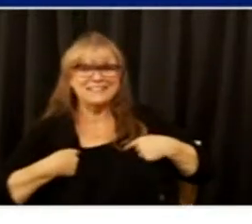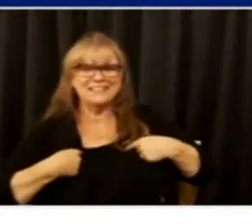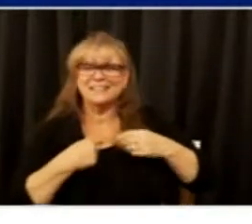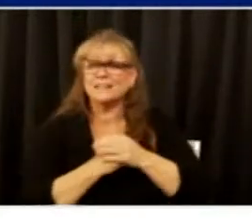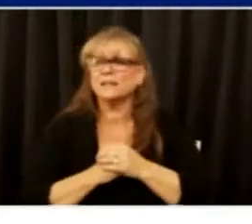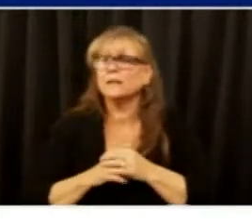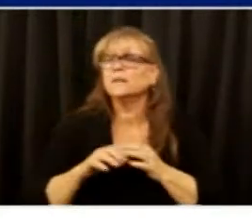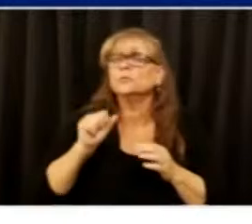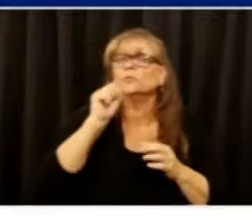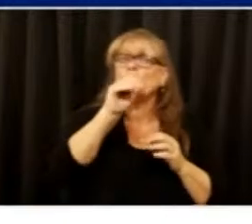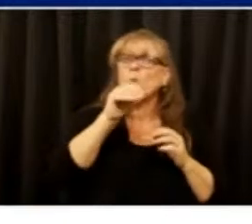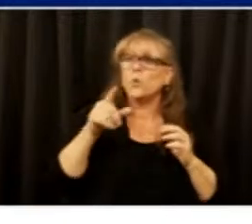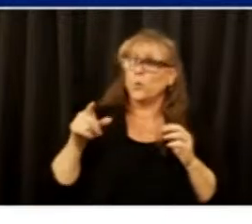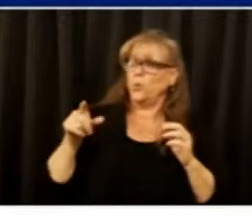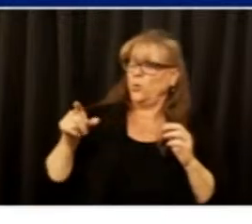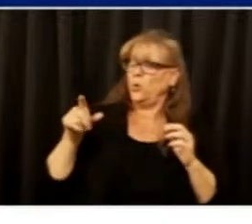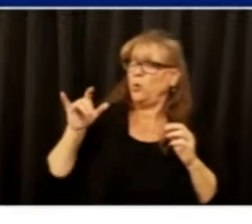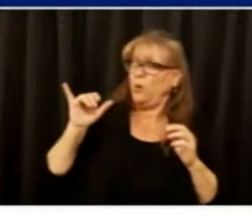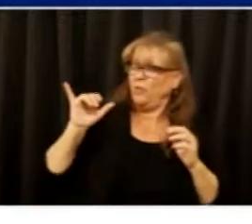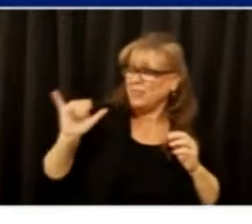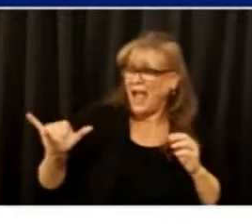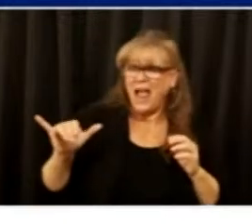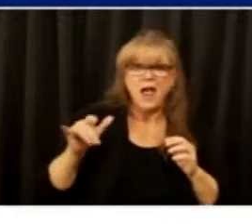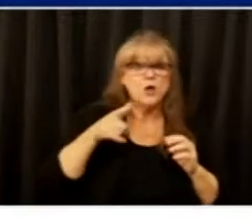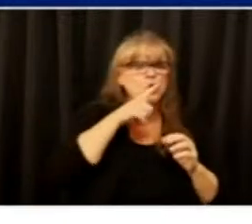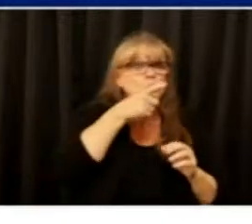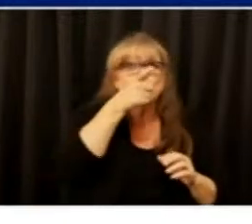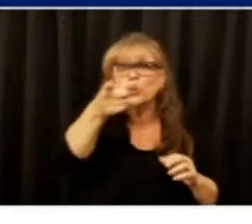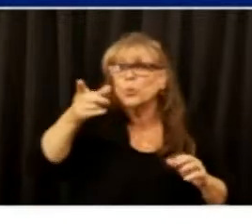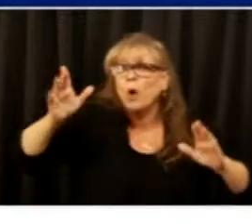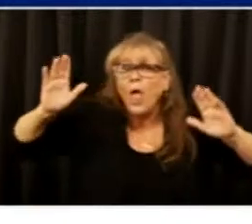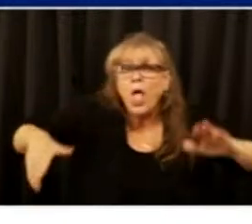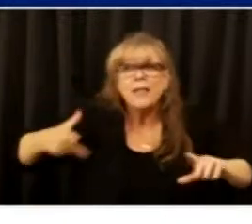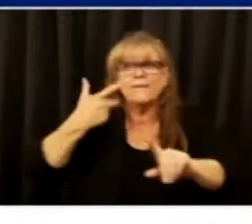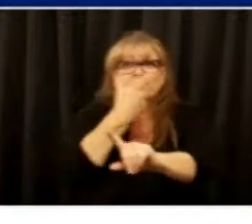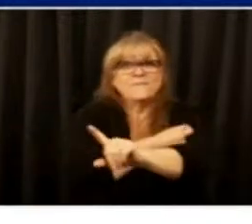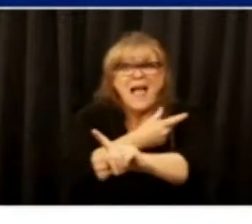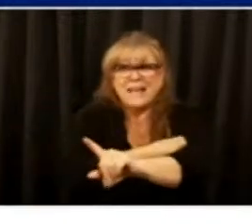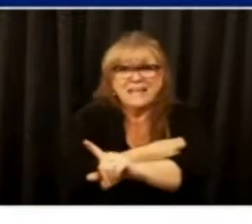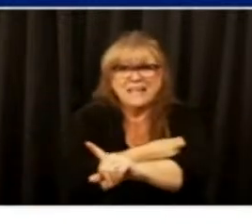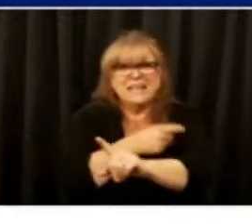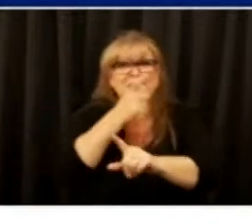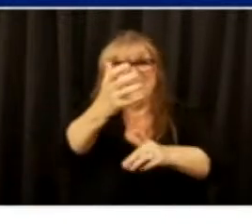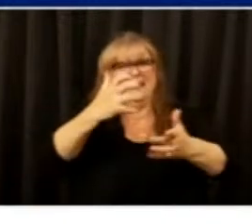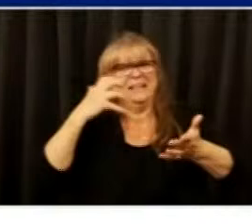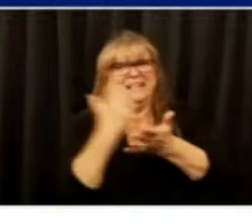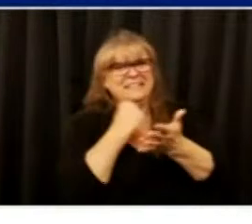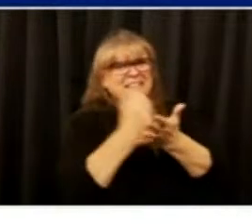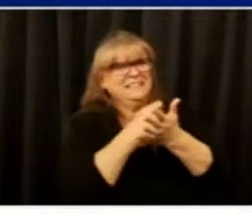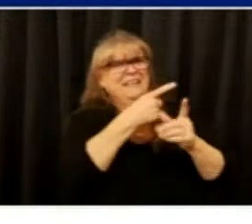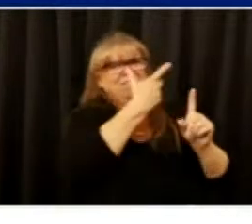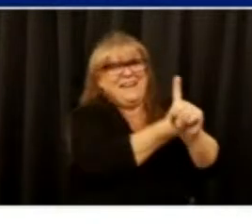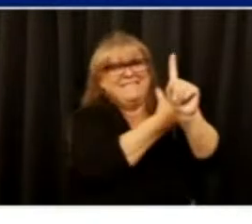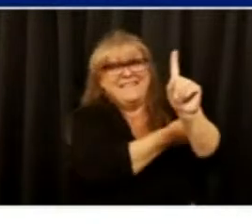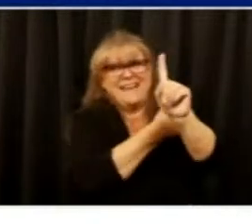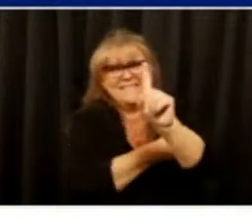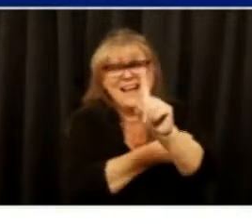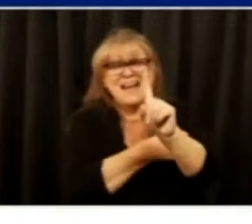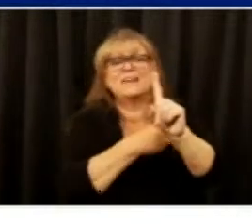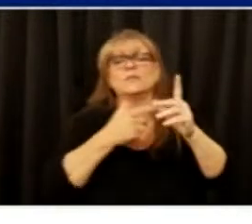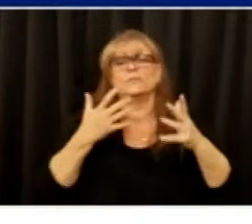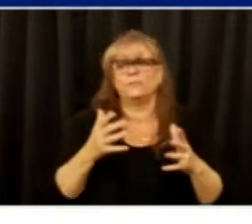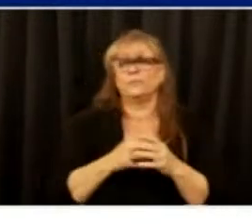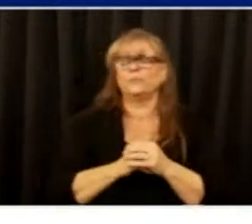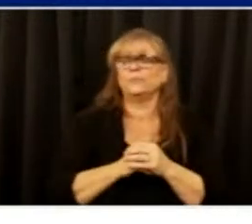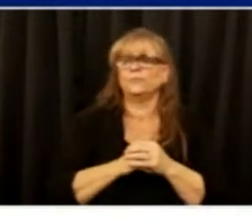protection for individuals who are not yet vaccinated from their community. And so we have obviously now vaccination available to a growing